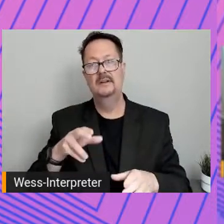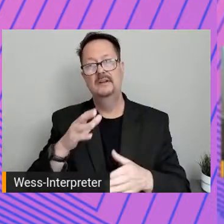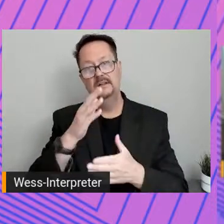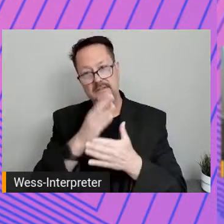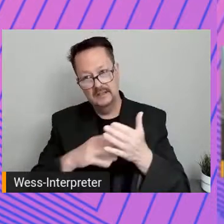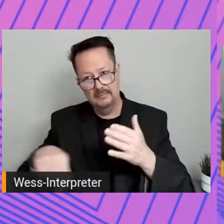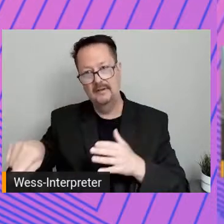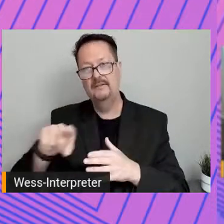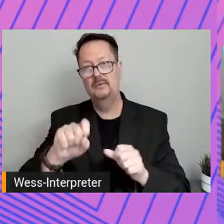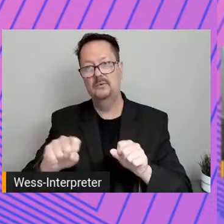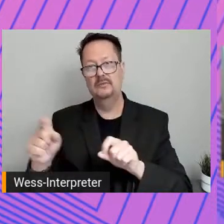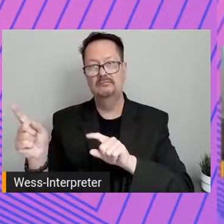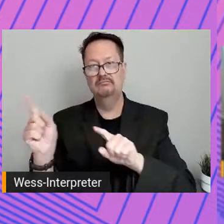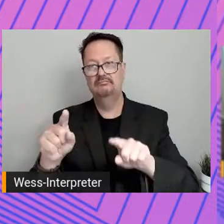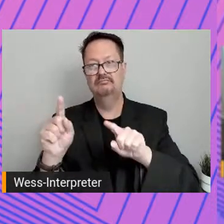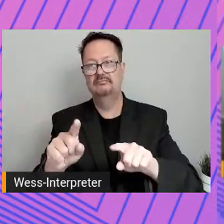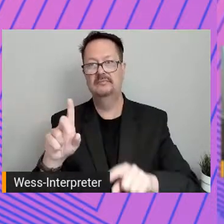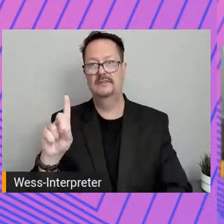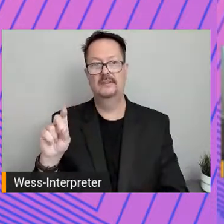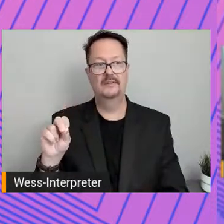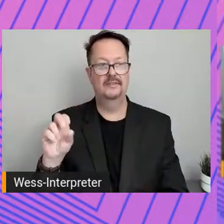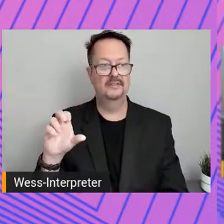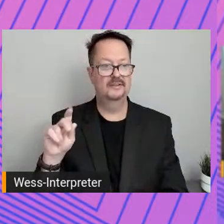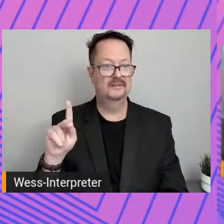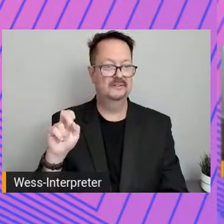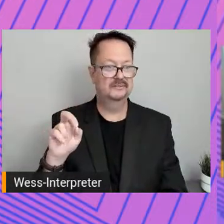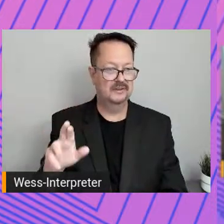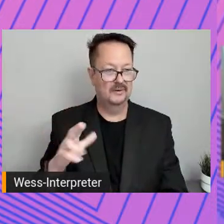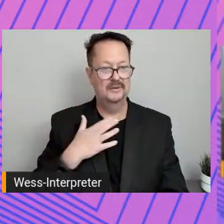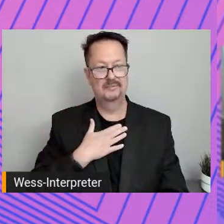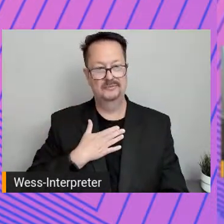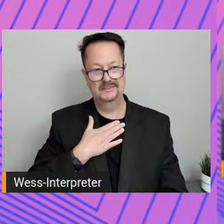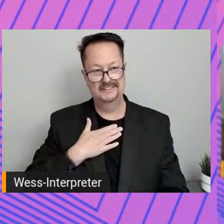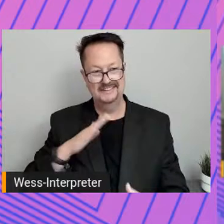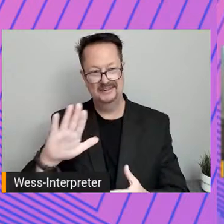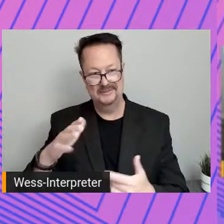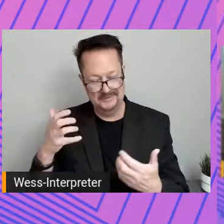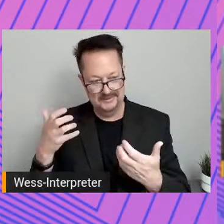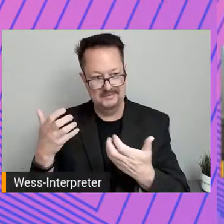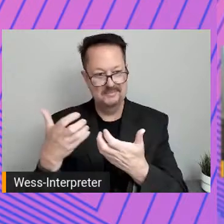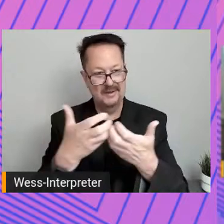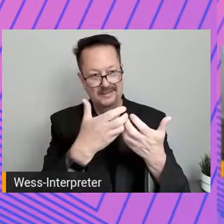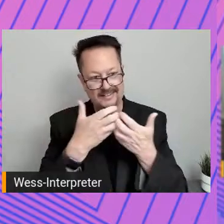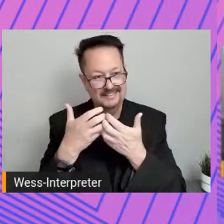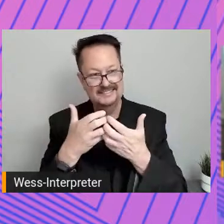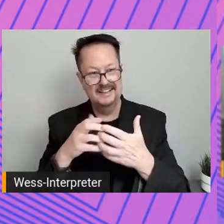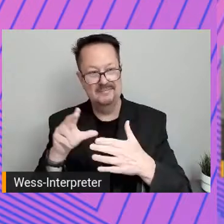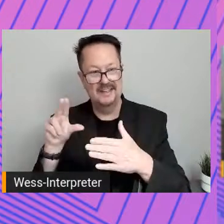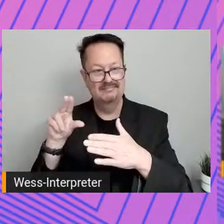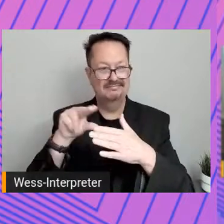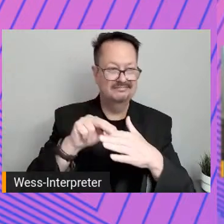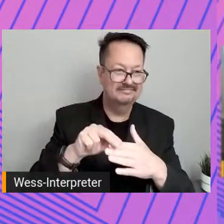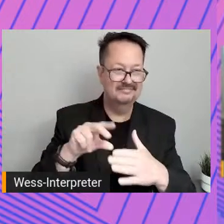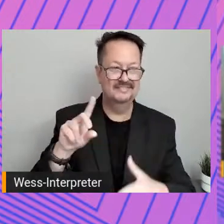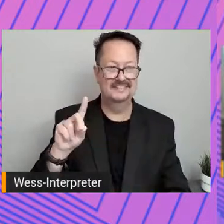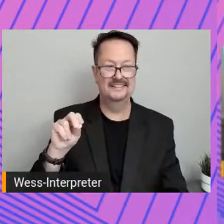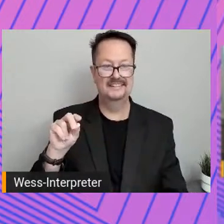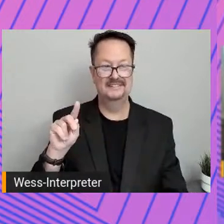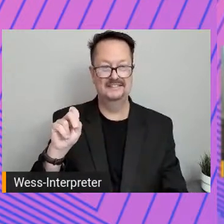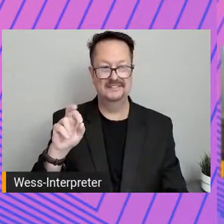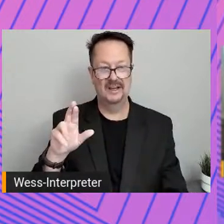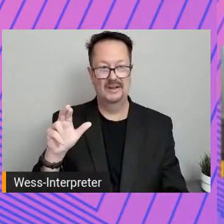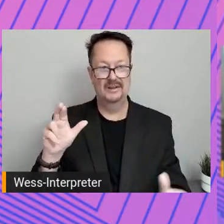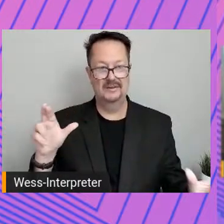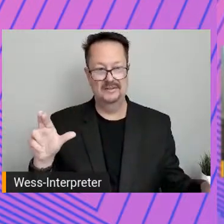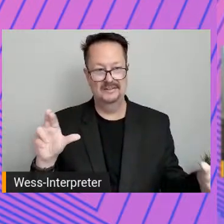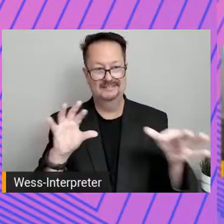the DockerCon yesterday, since we really appreciate their partnership and the fact that they allow us to tag along into the DockerCon with our own event